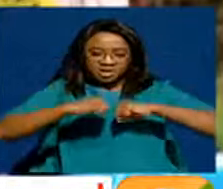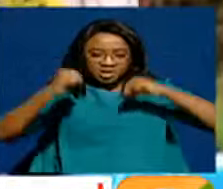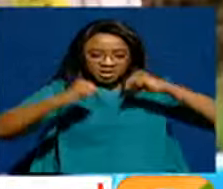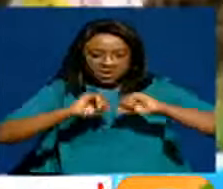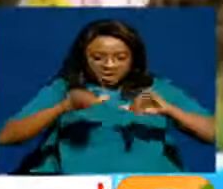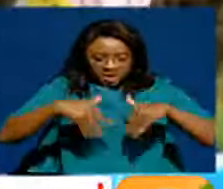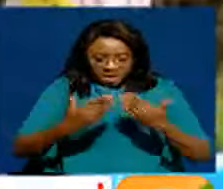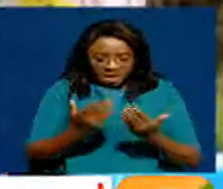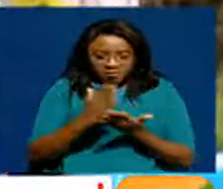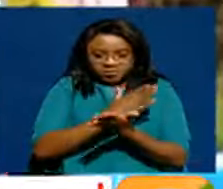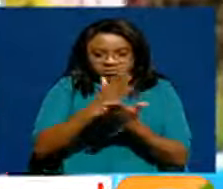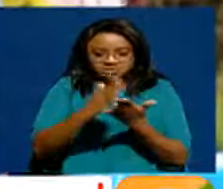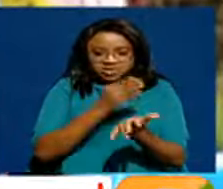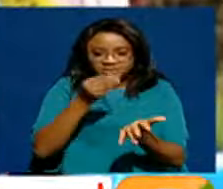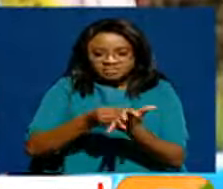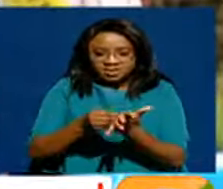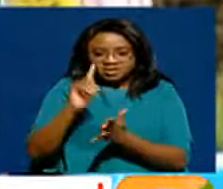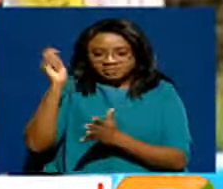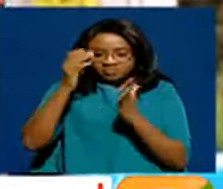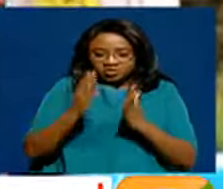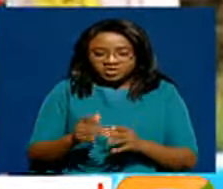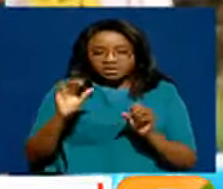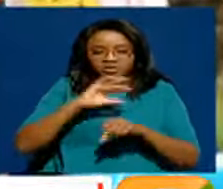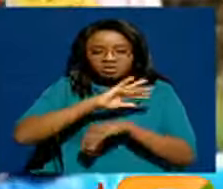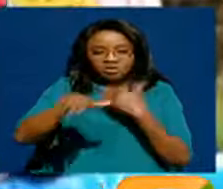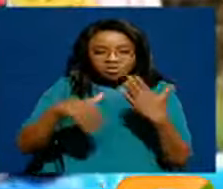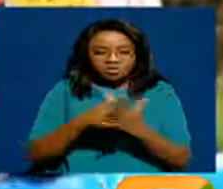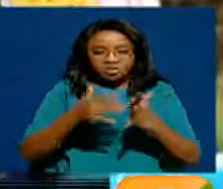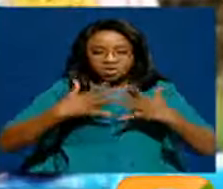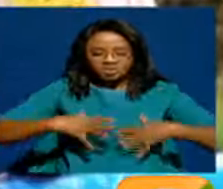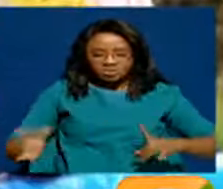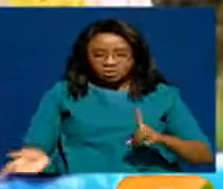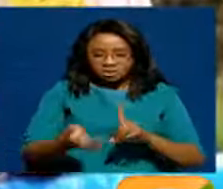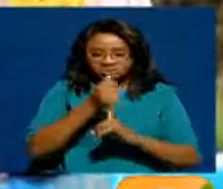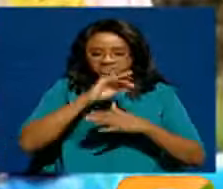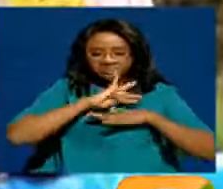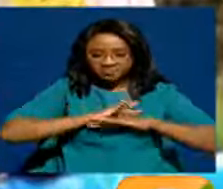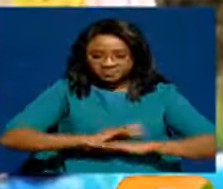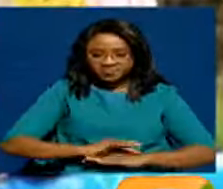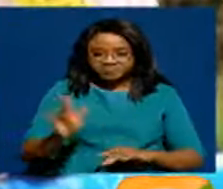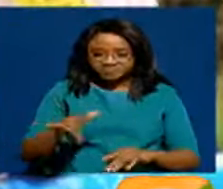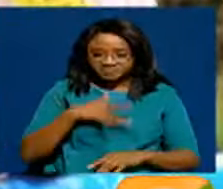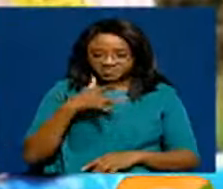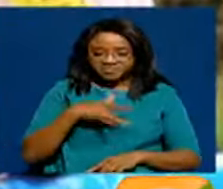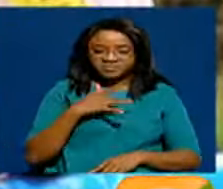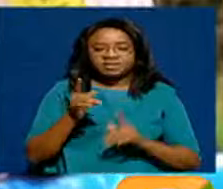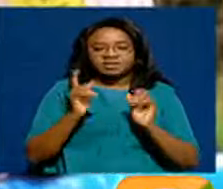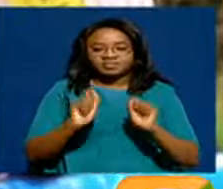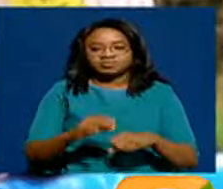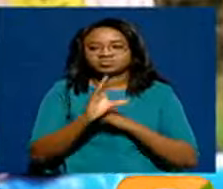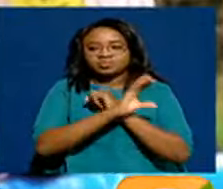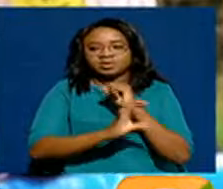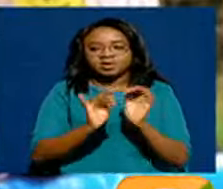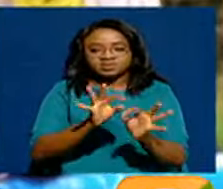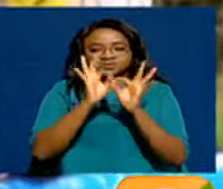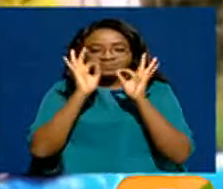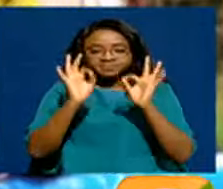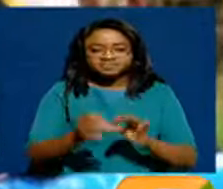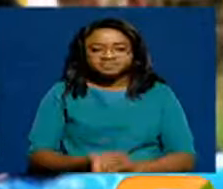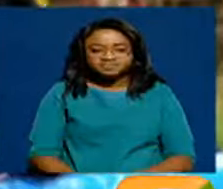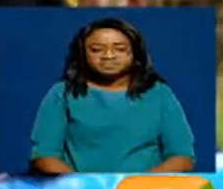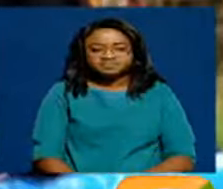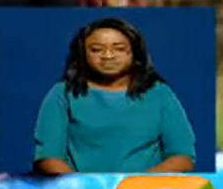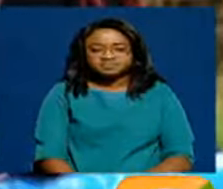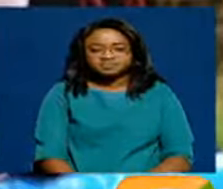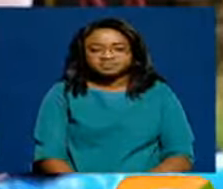Kenya, inafikia kona zote za Kenya na kila mwananchi anaridhika na tunakuwa na taifa bora. Kwa hivyo mambo